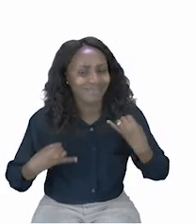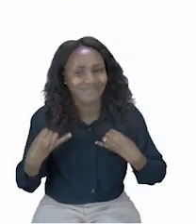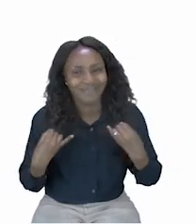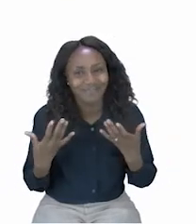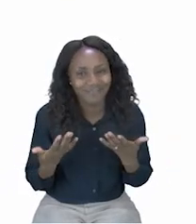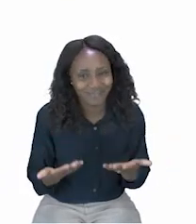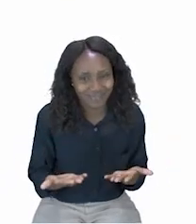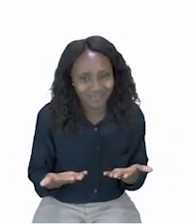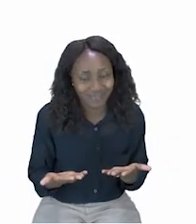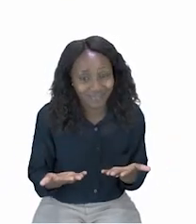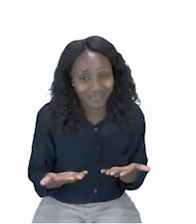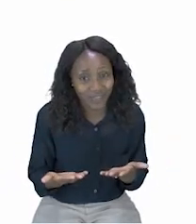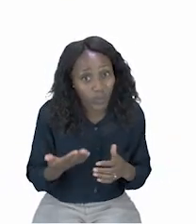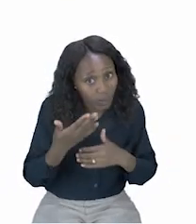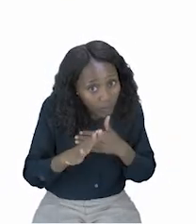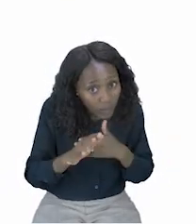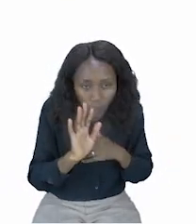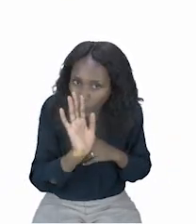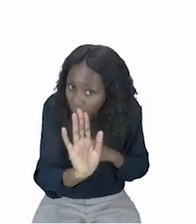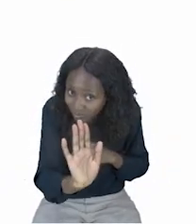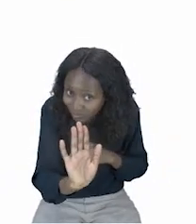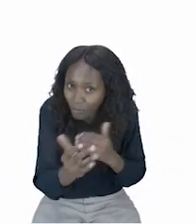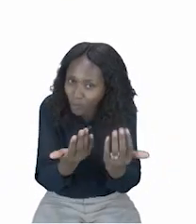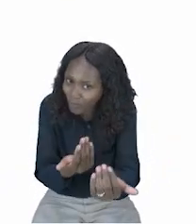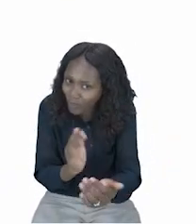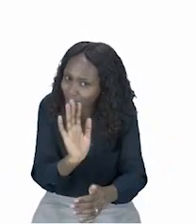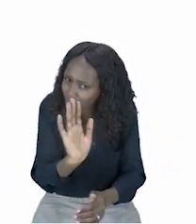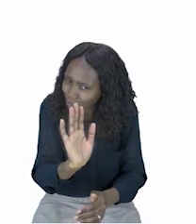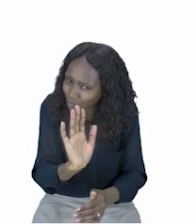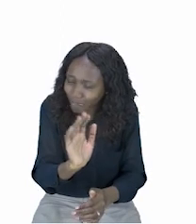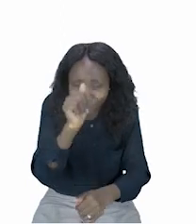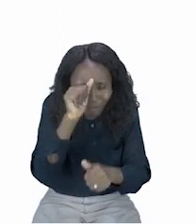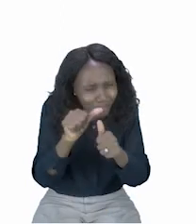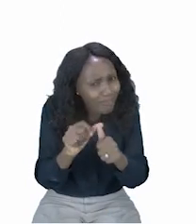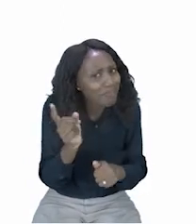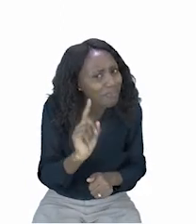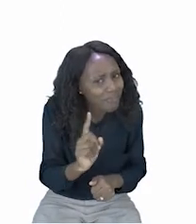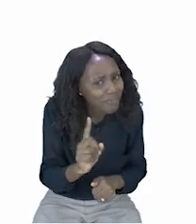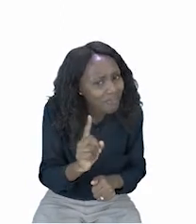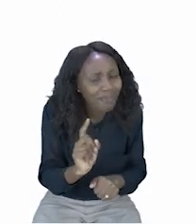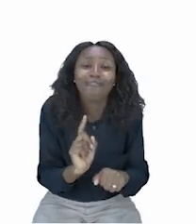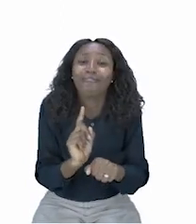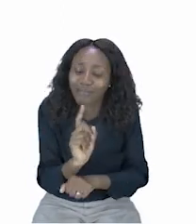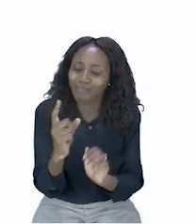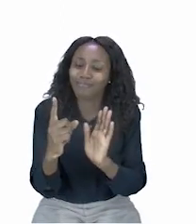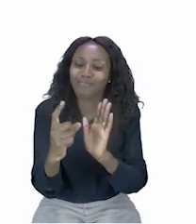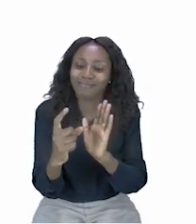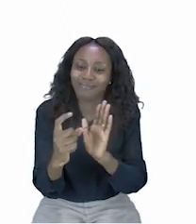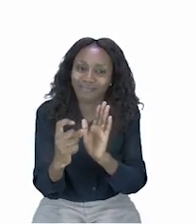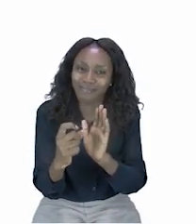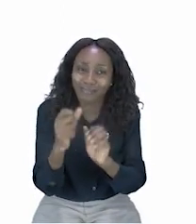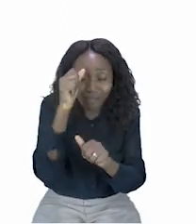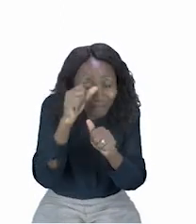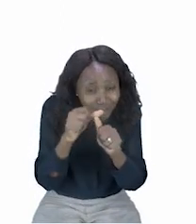Now, before we conclude our lesson and say goodbye, it's very important for us to sanitize. Remember, we